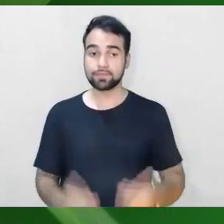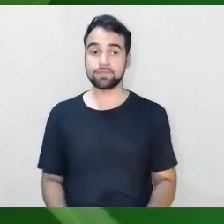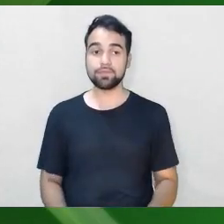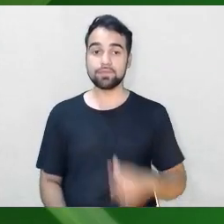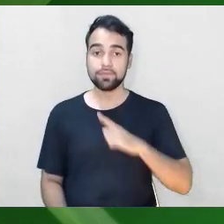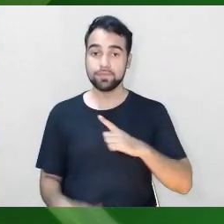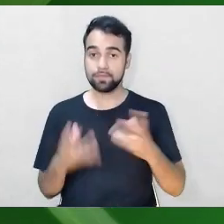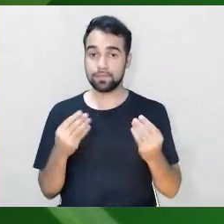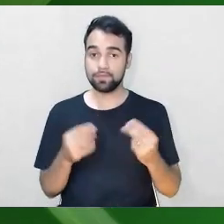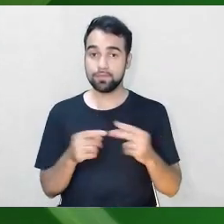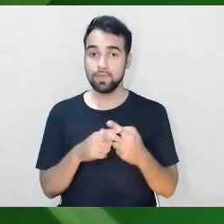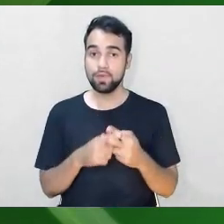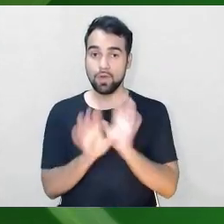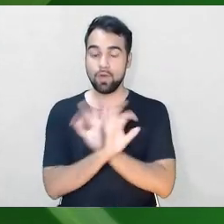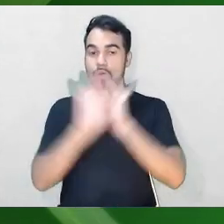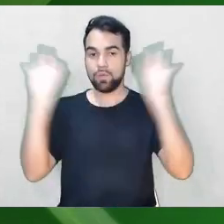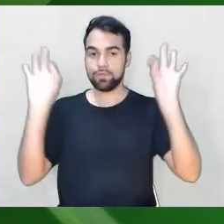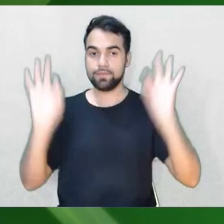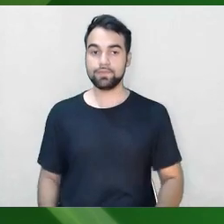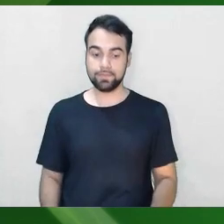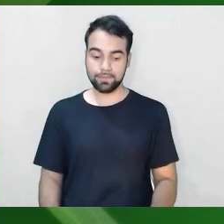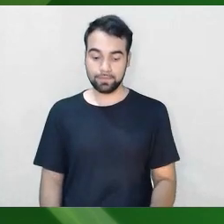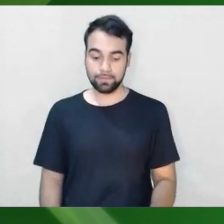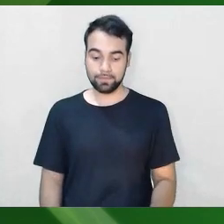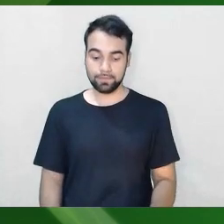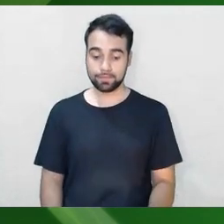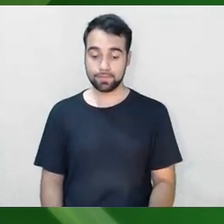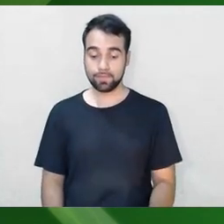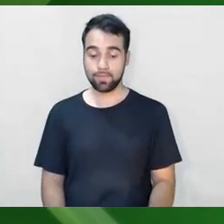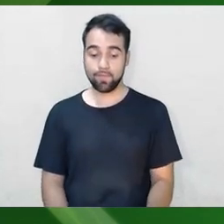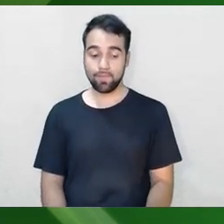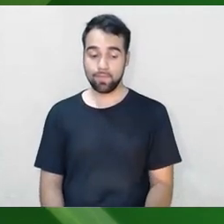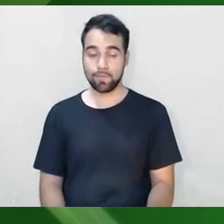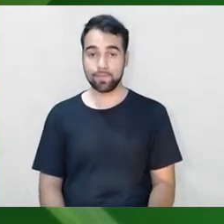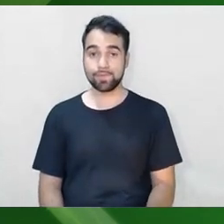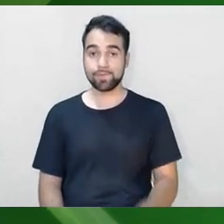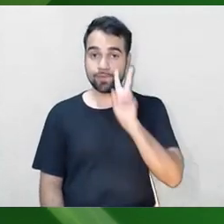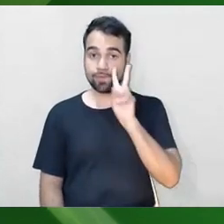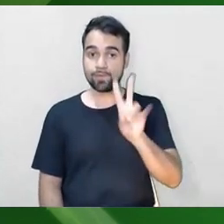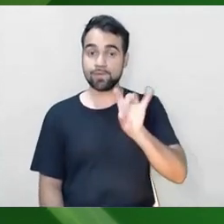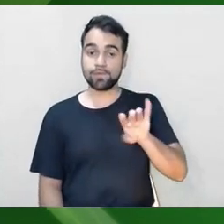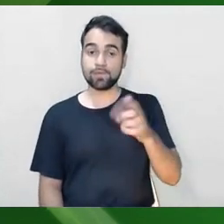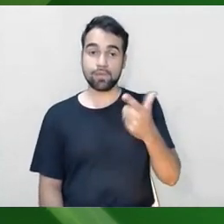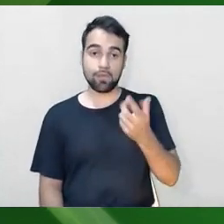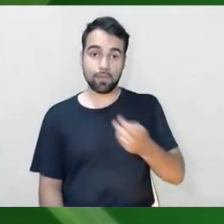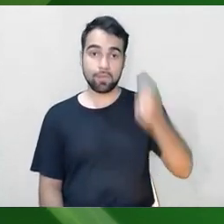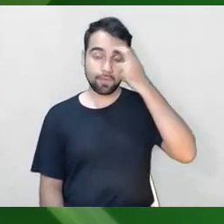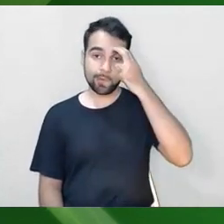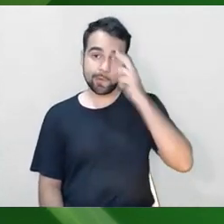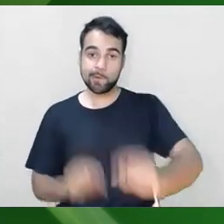They have loads of tools, great tools to be used on the, but they don't have a